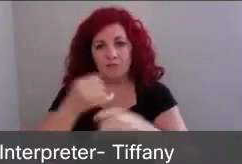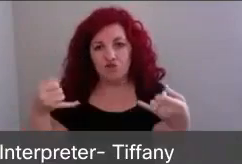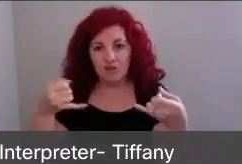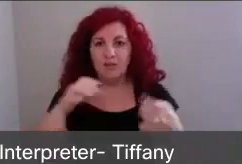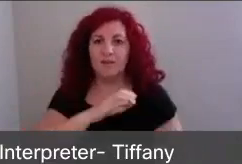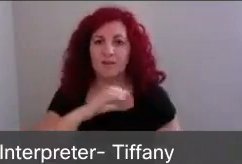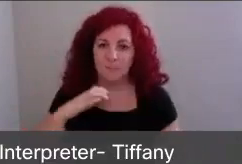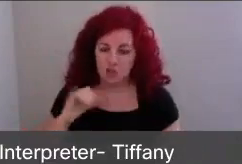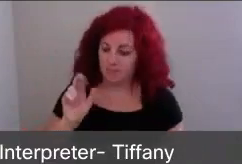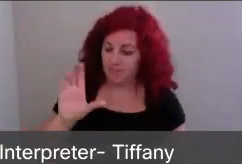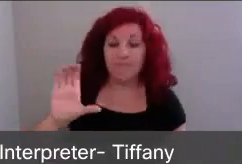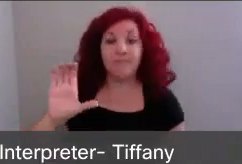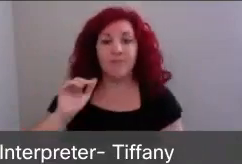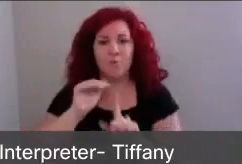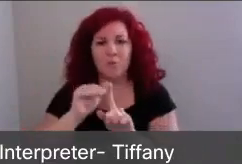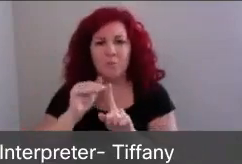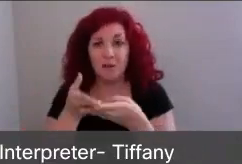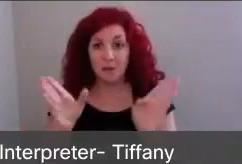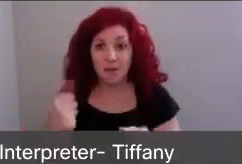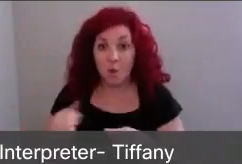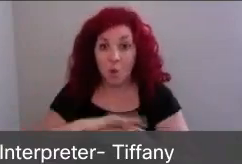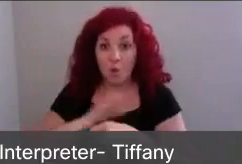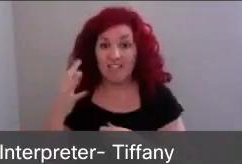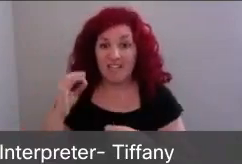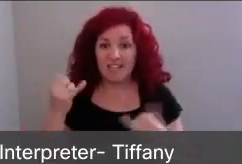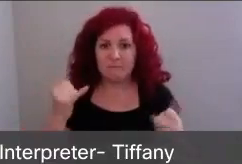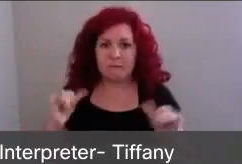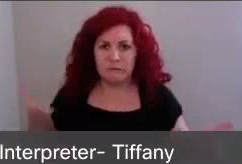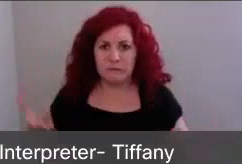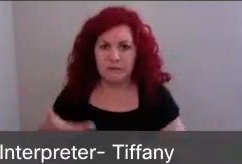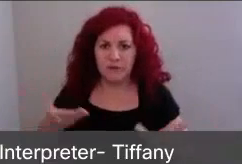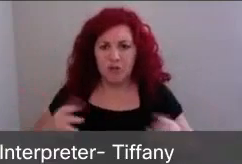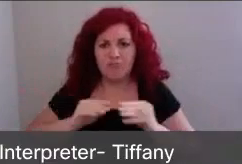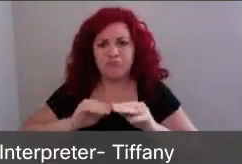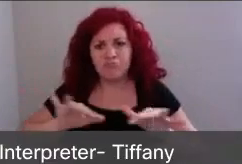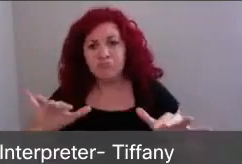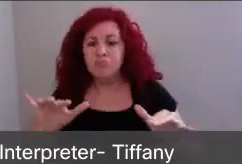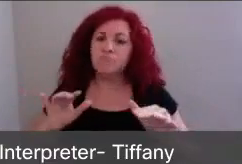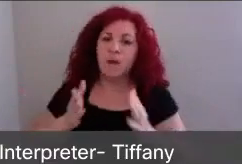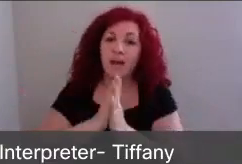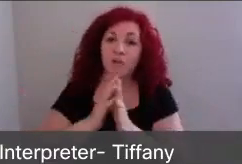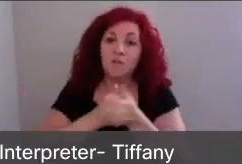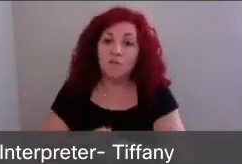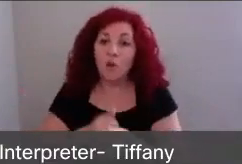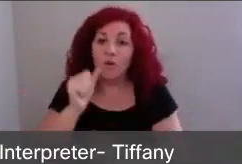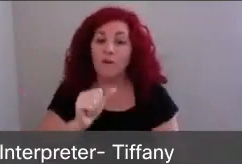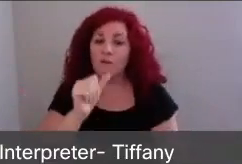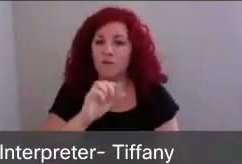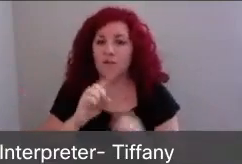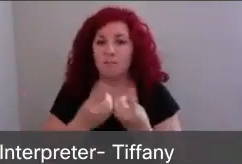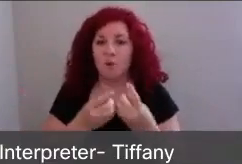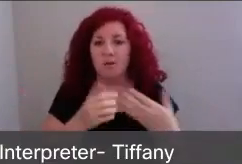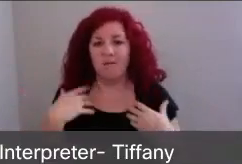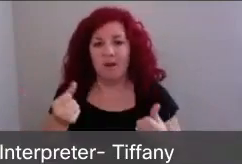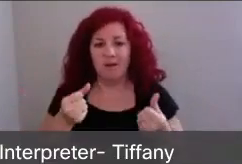to remind the public that COVID-19 is still prevalent, and we ask that you follow the Arizona Department of Health